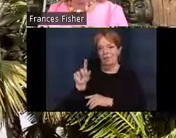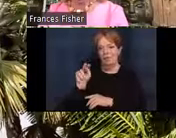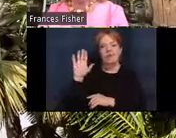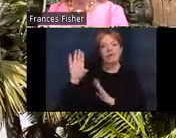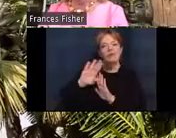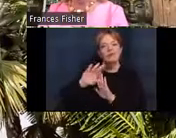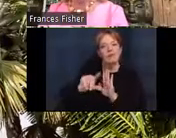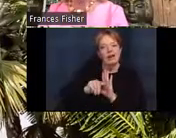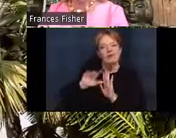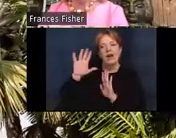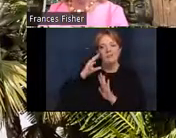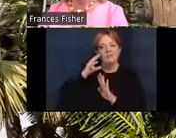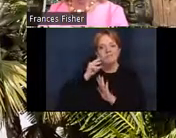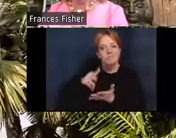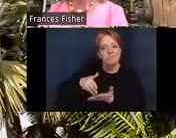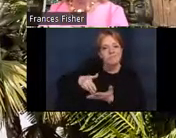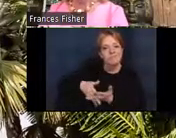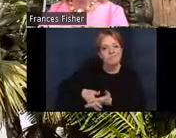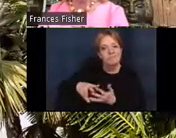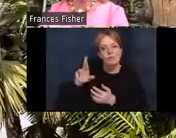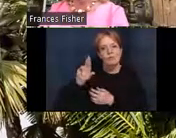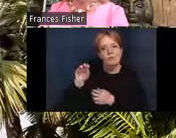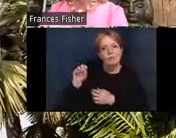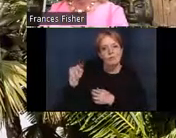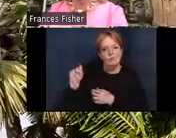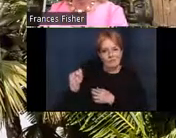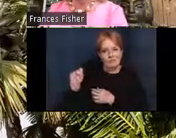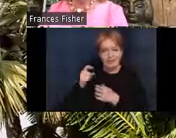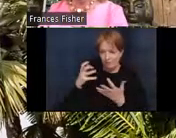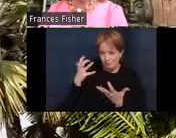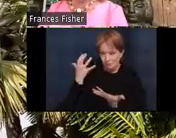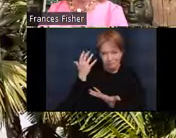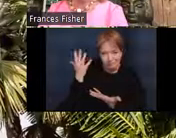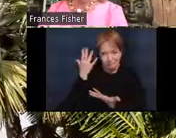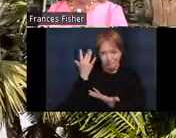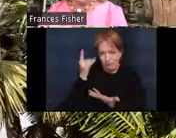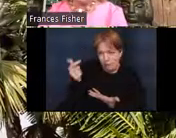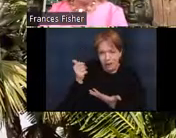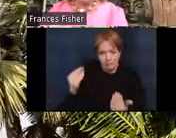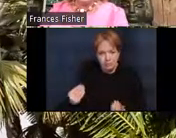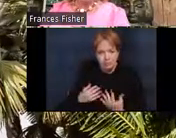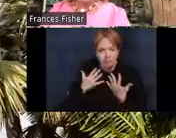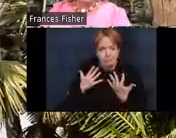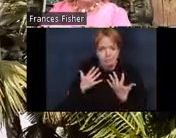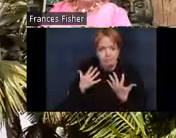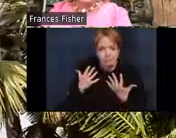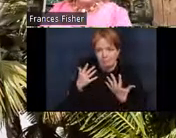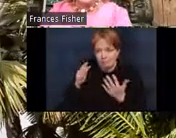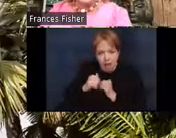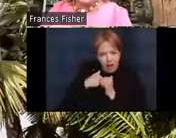really want to know what inspired her, you must know where she spent her